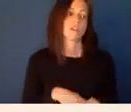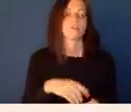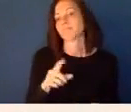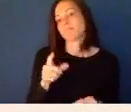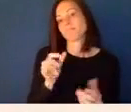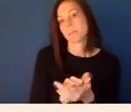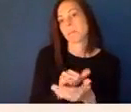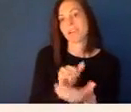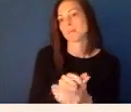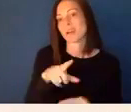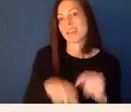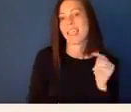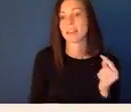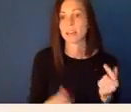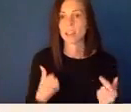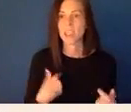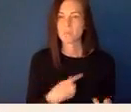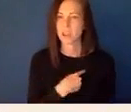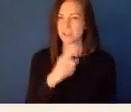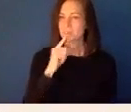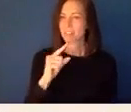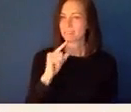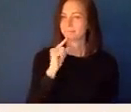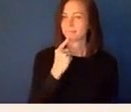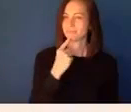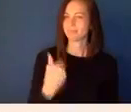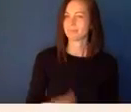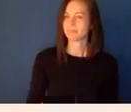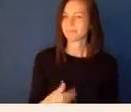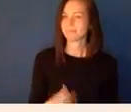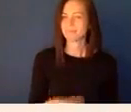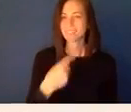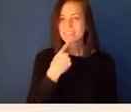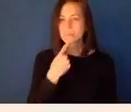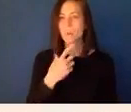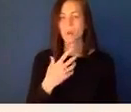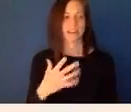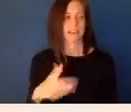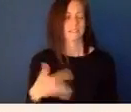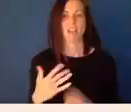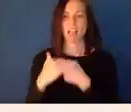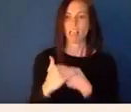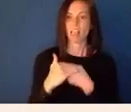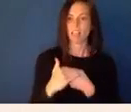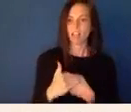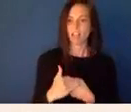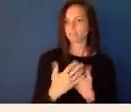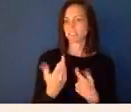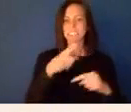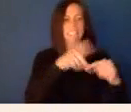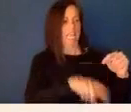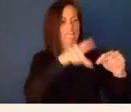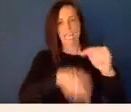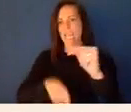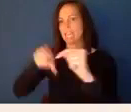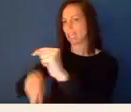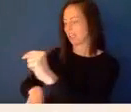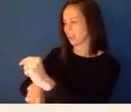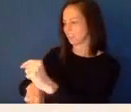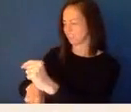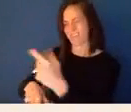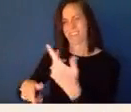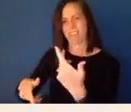And we got so discouraged listening to these doctors say, she can't, she can't, she can't. When really, she